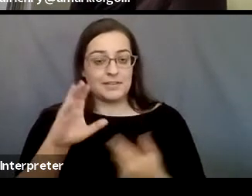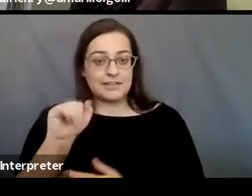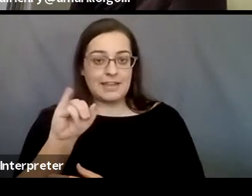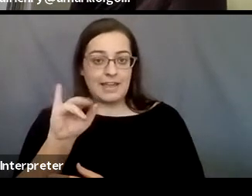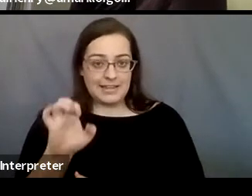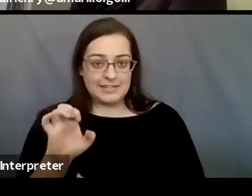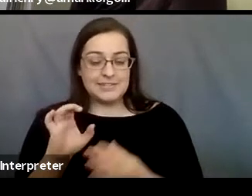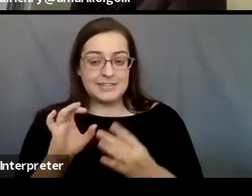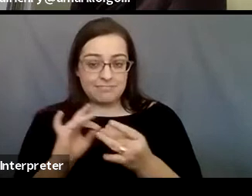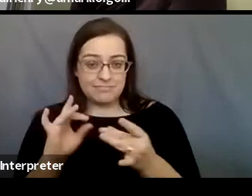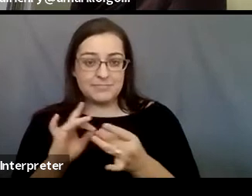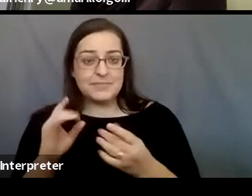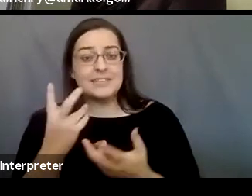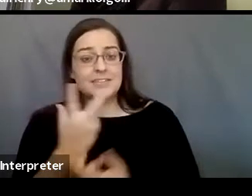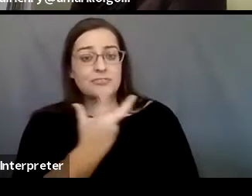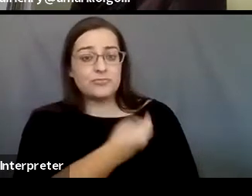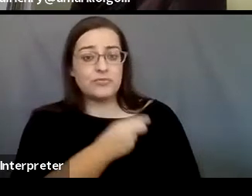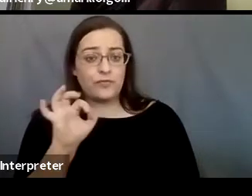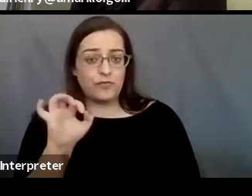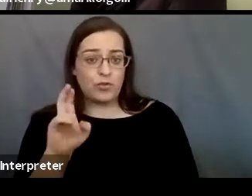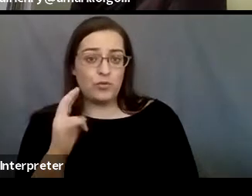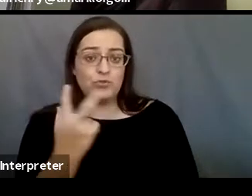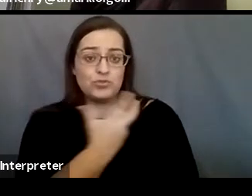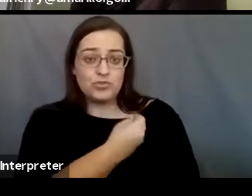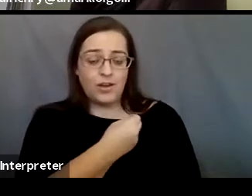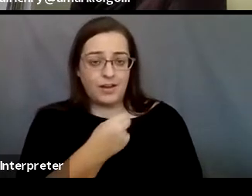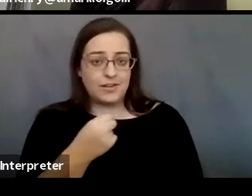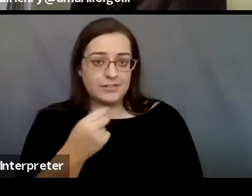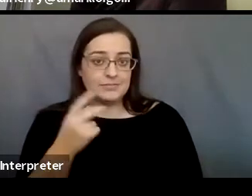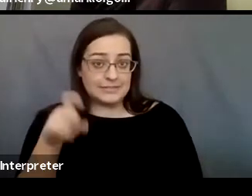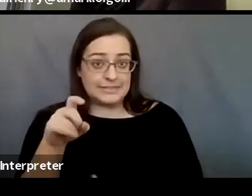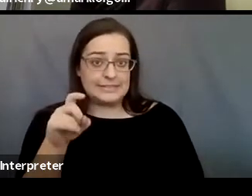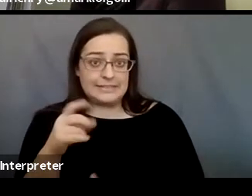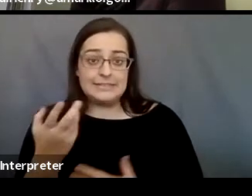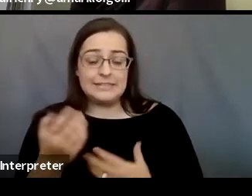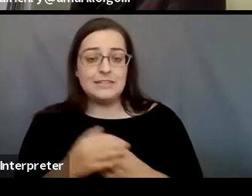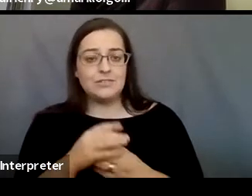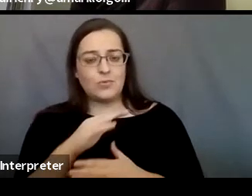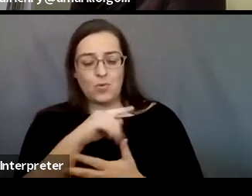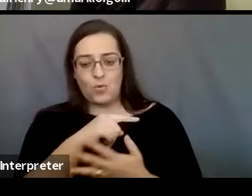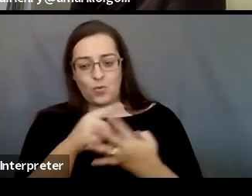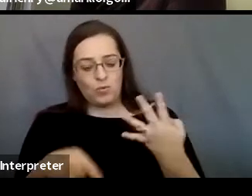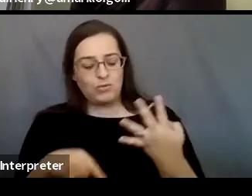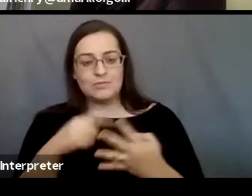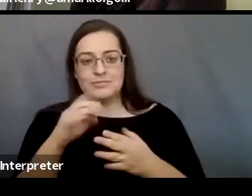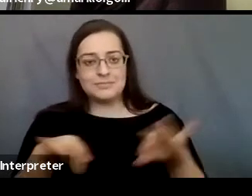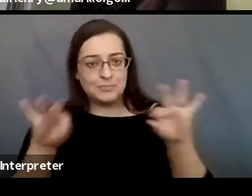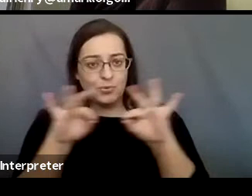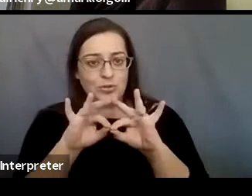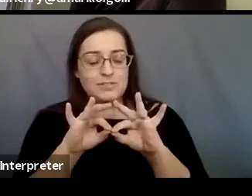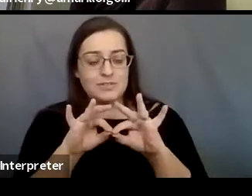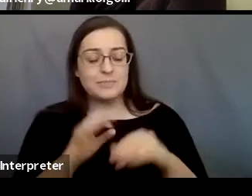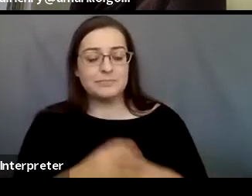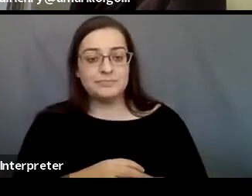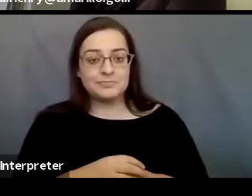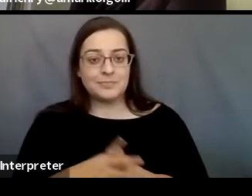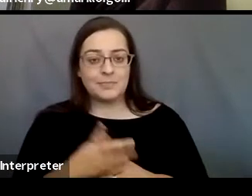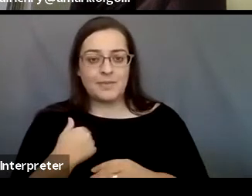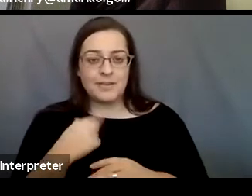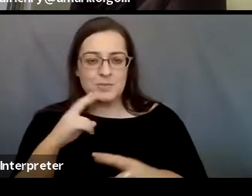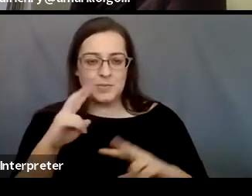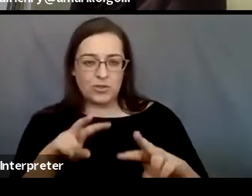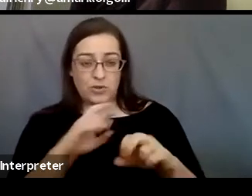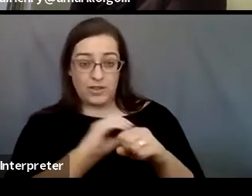referenced with influenza, get your influenza vaccine. Those are all very important. You know, as we look at that